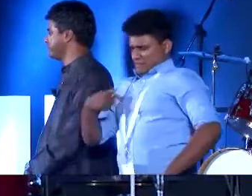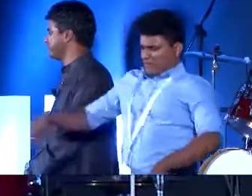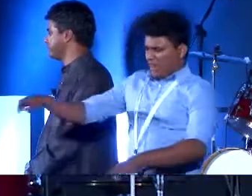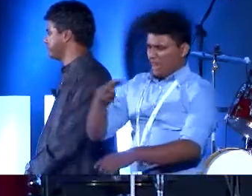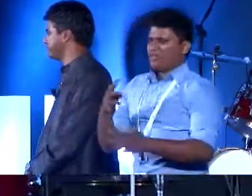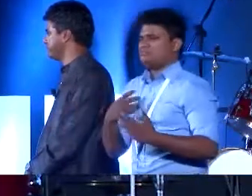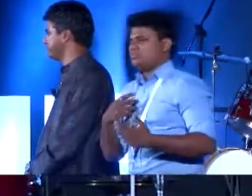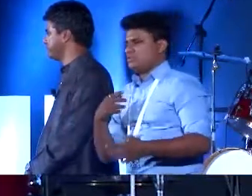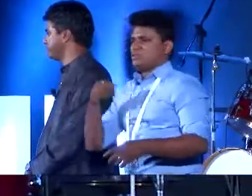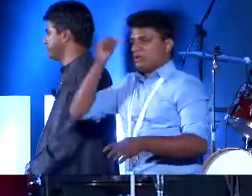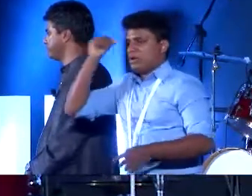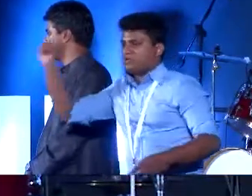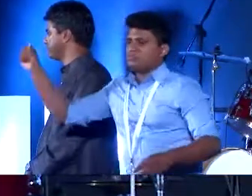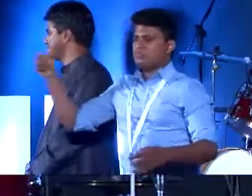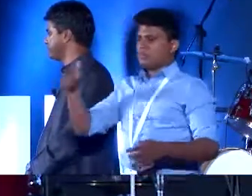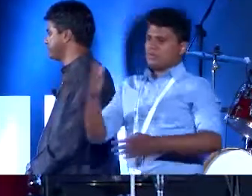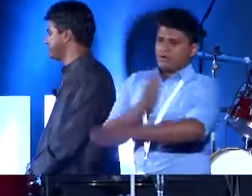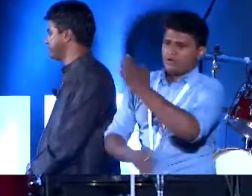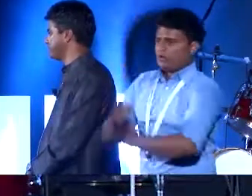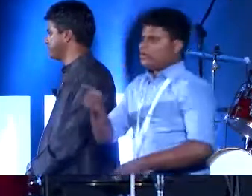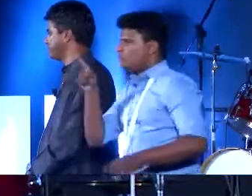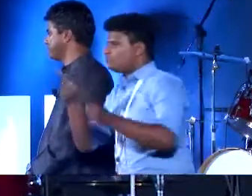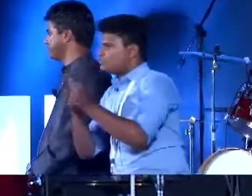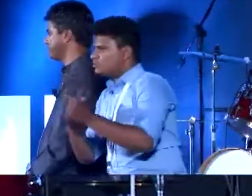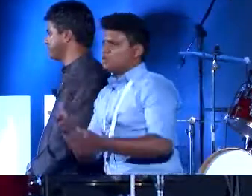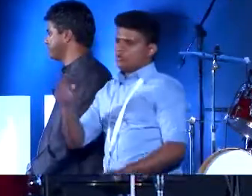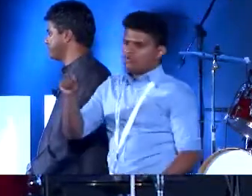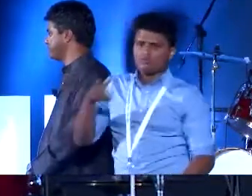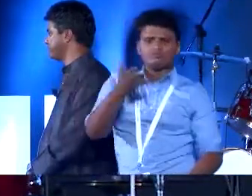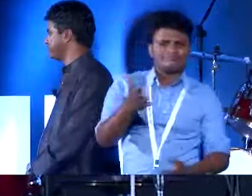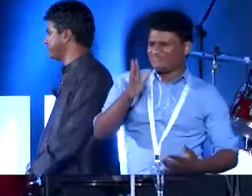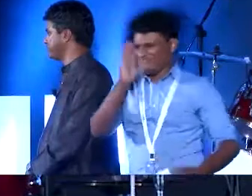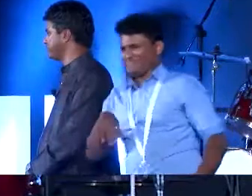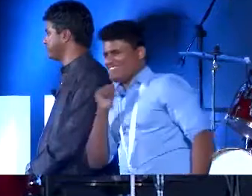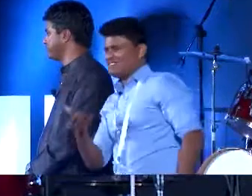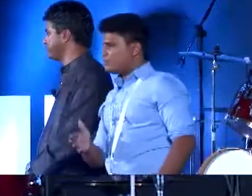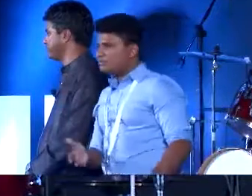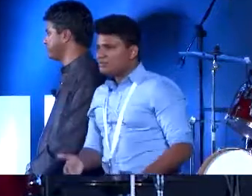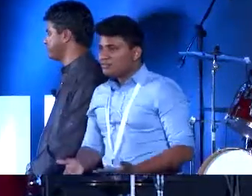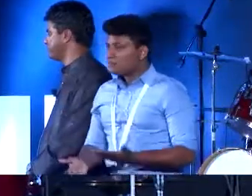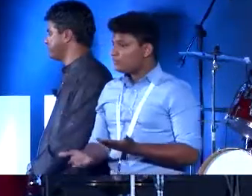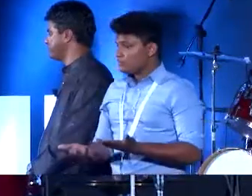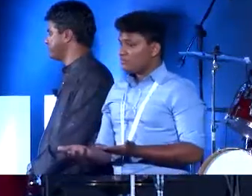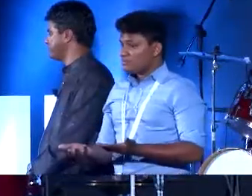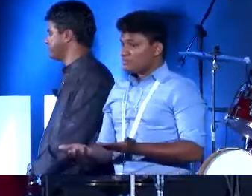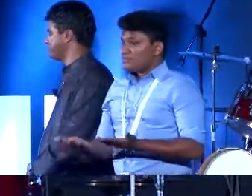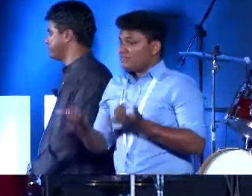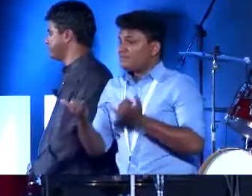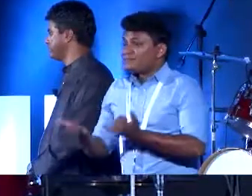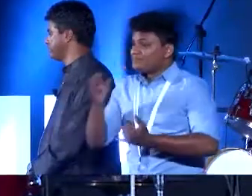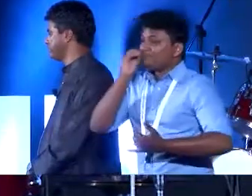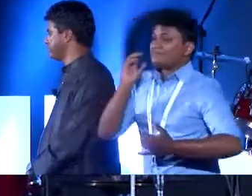that persons with disability can do this, cannot do this. And what they are telling, the people whom we are working